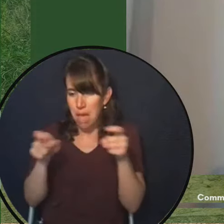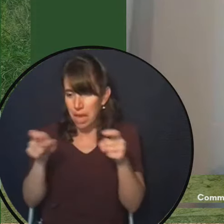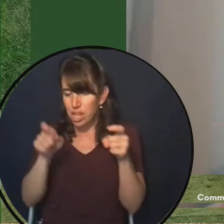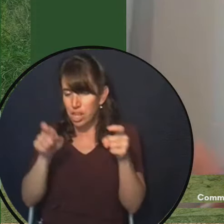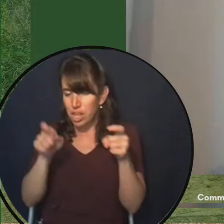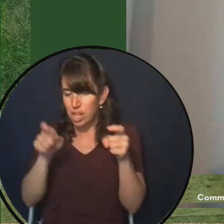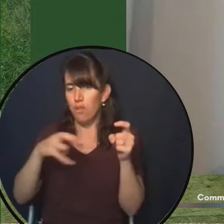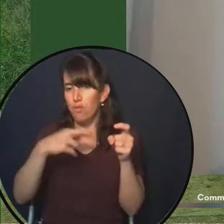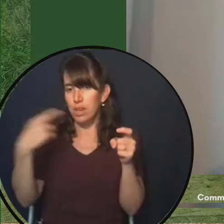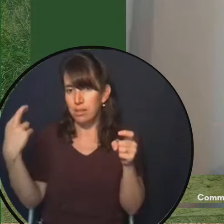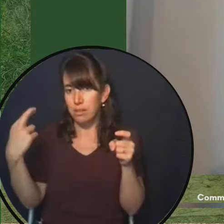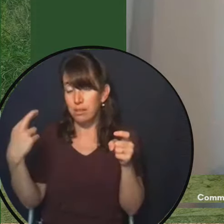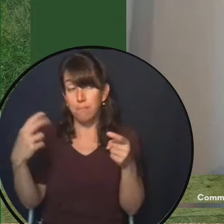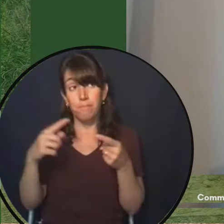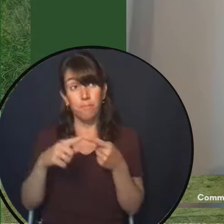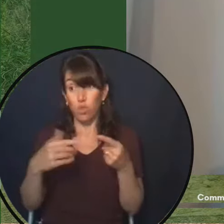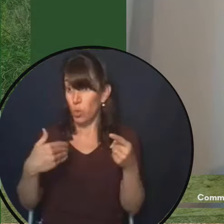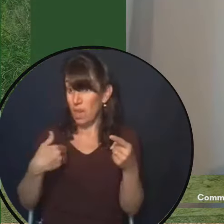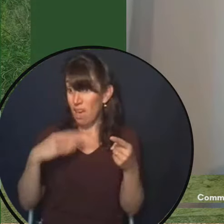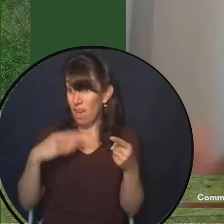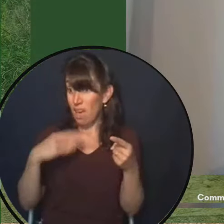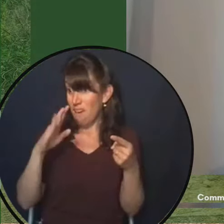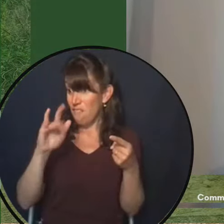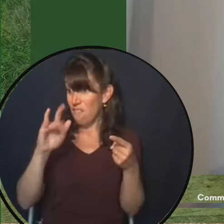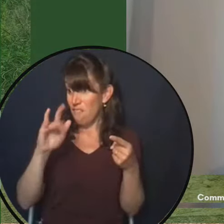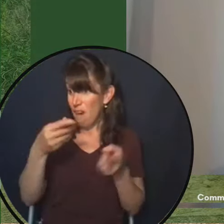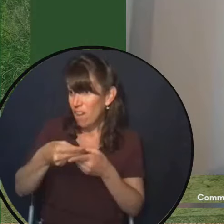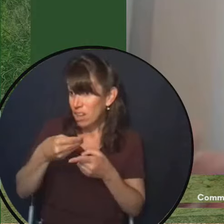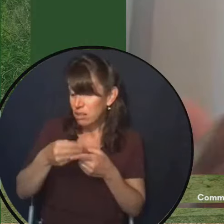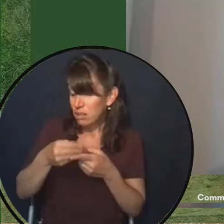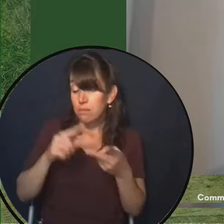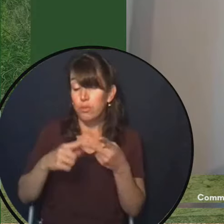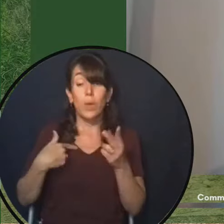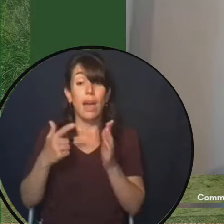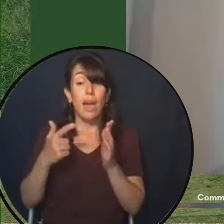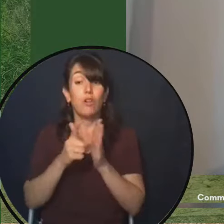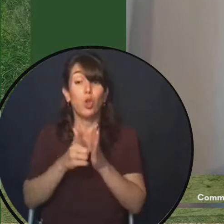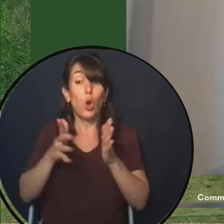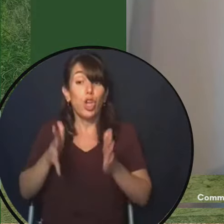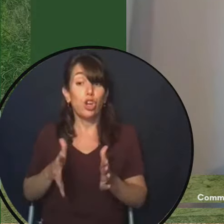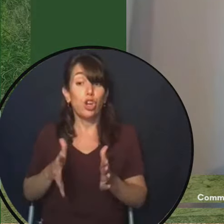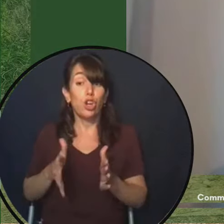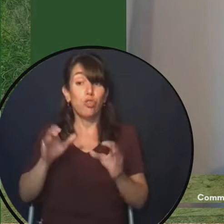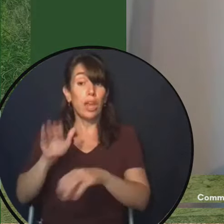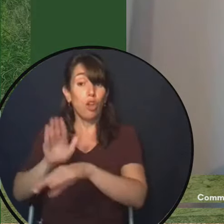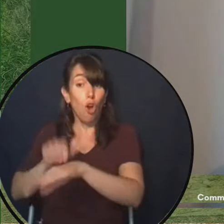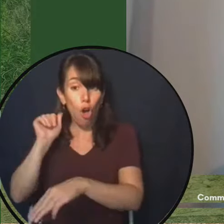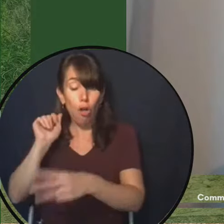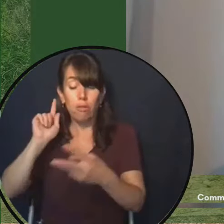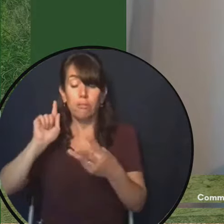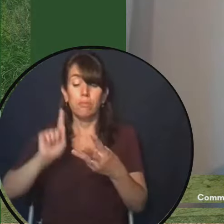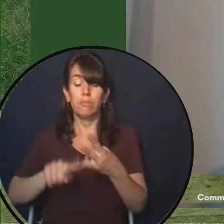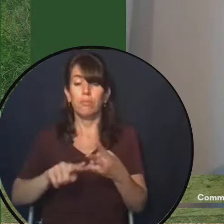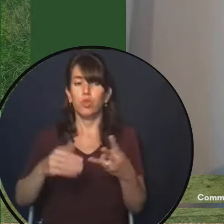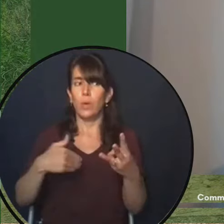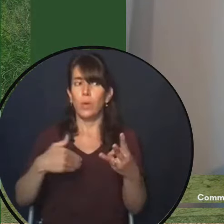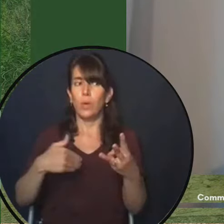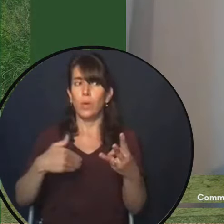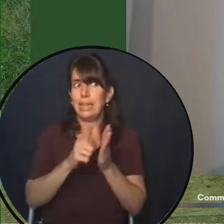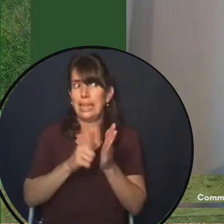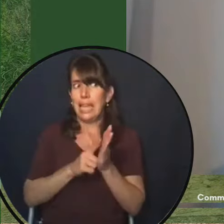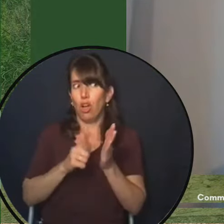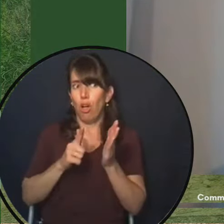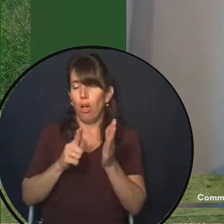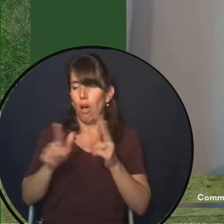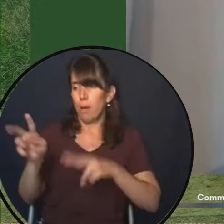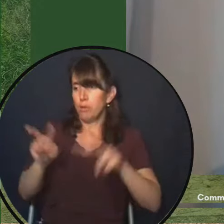there are bail funds. Do we have lawyers on call? Do we have legal observers for sort of like public demonstrations and marches and so